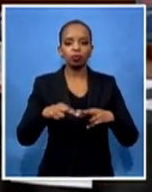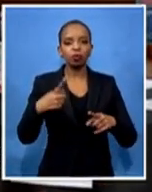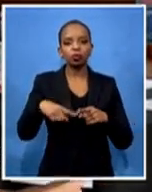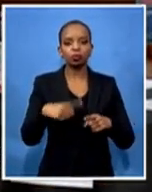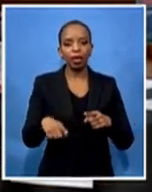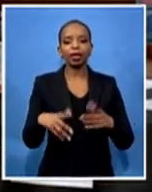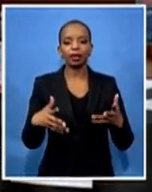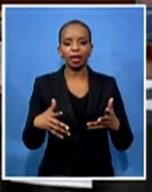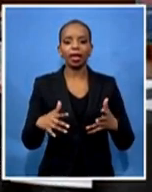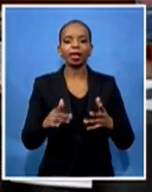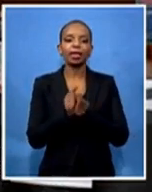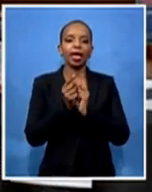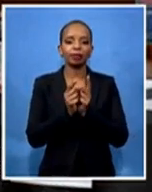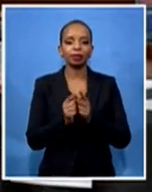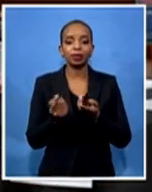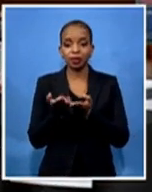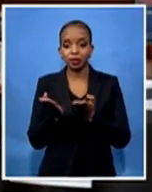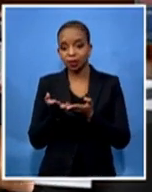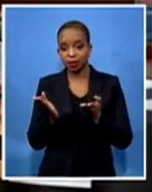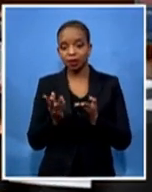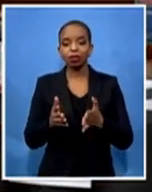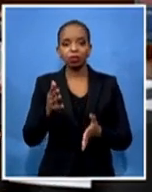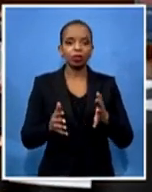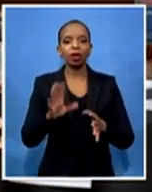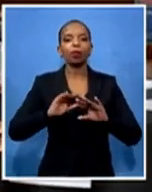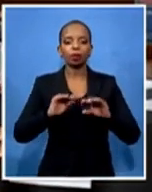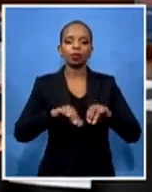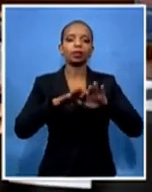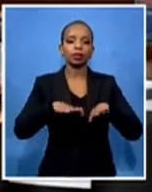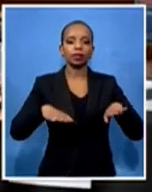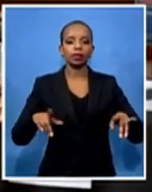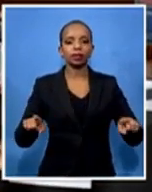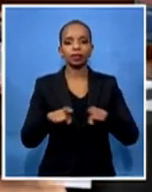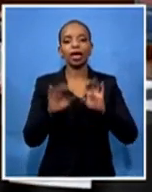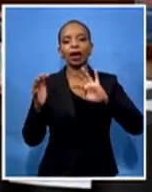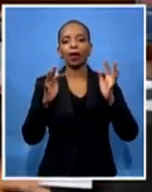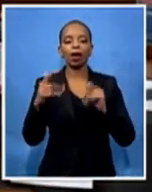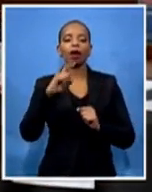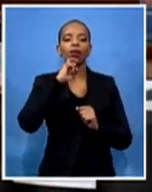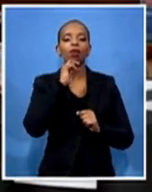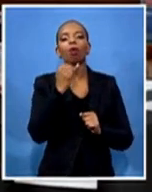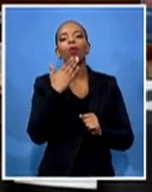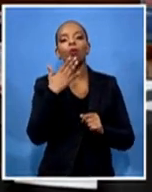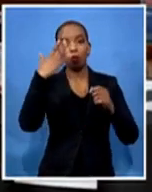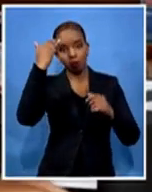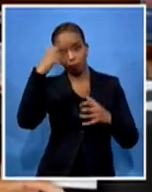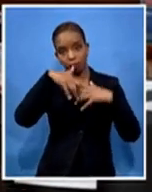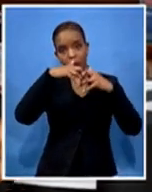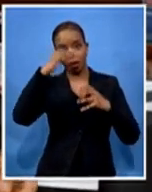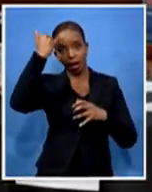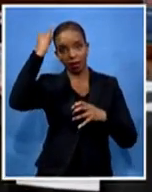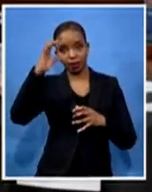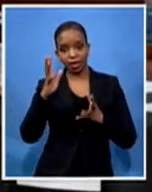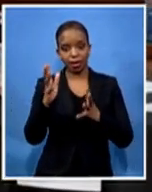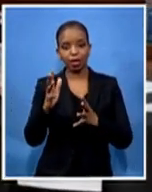taught. They will be led by Dr. Ross, who's a master behind the idea. It's to teach the kids while they are still young in terms